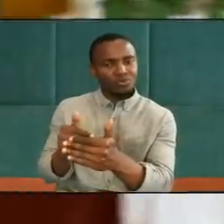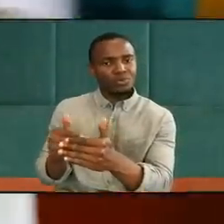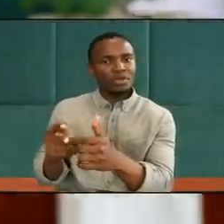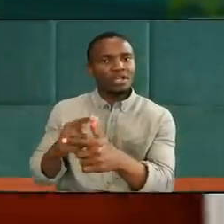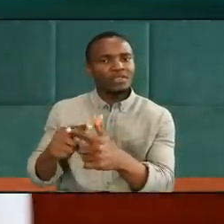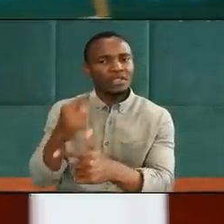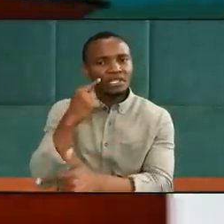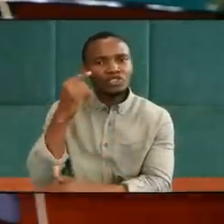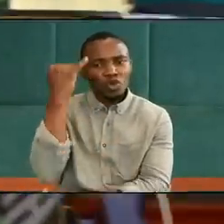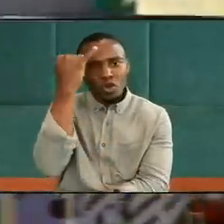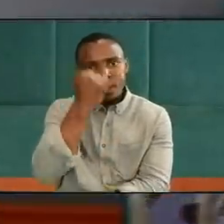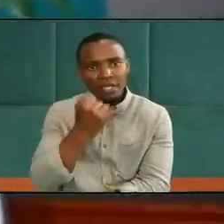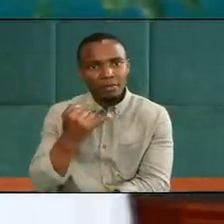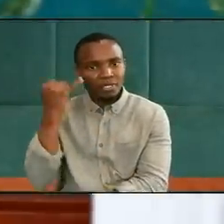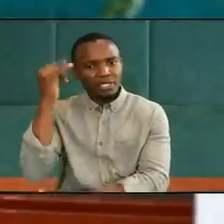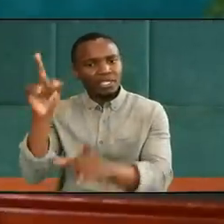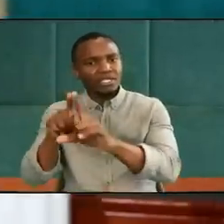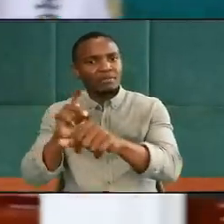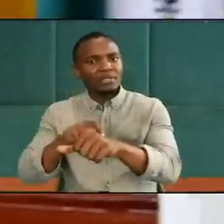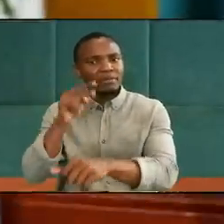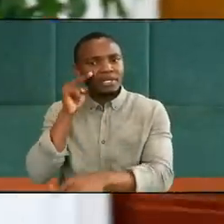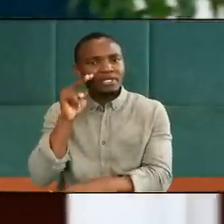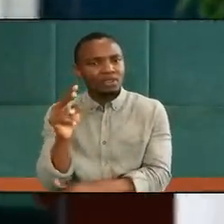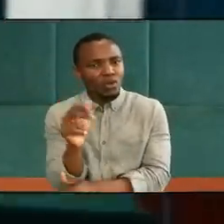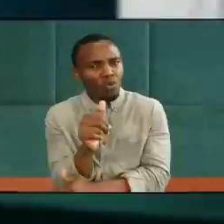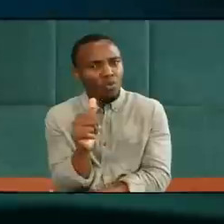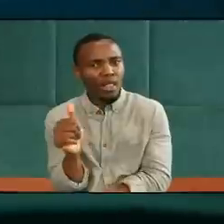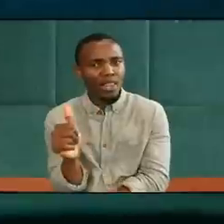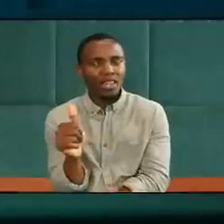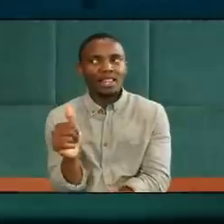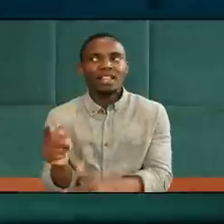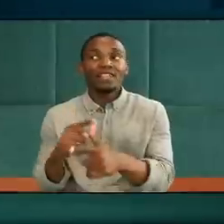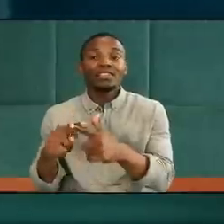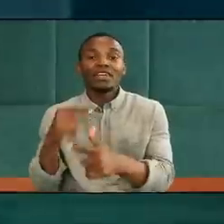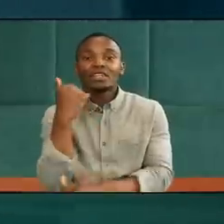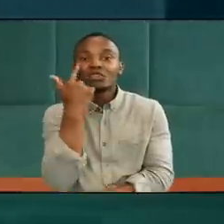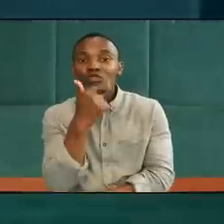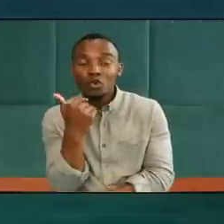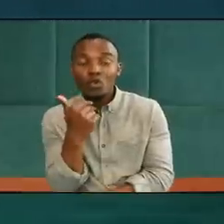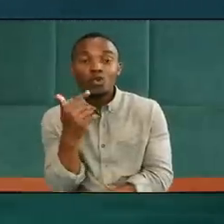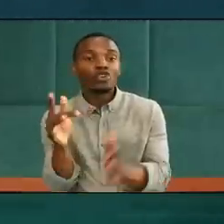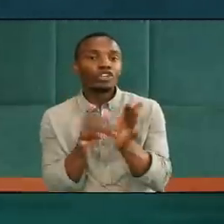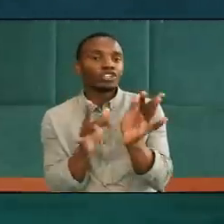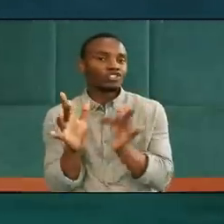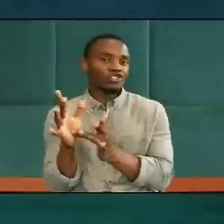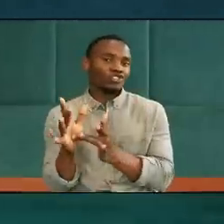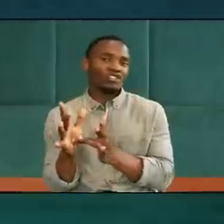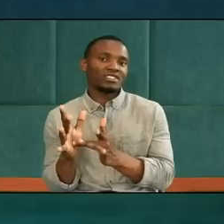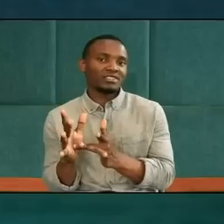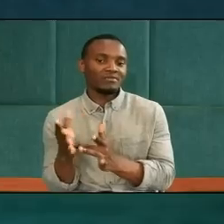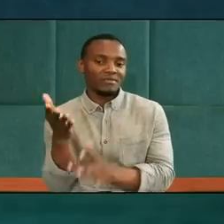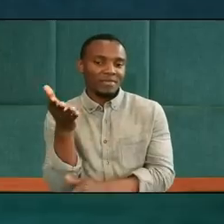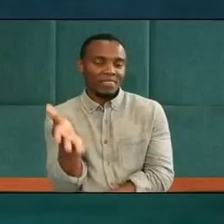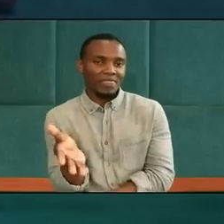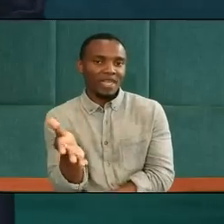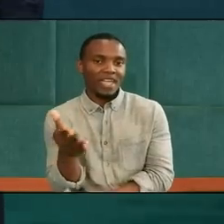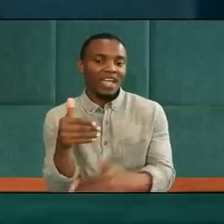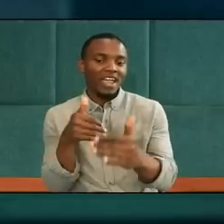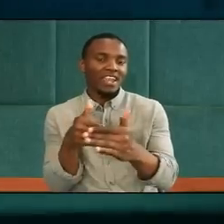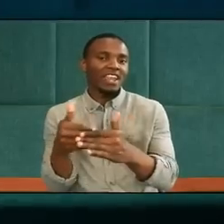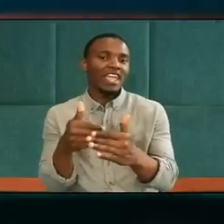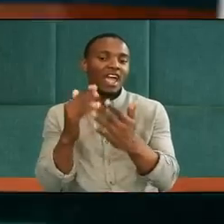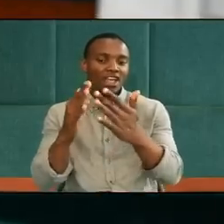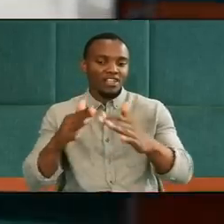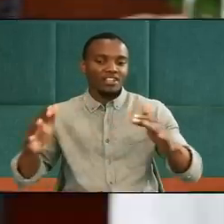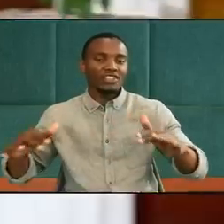image. And when they look carefully, it was the resurrected Jesus on the seaside